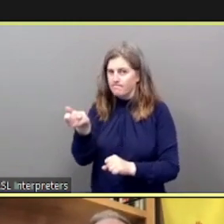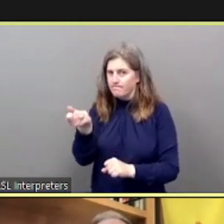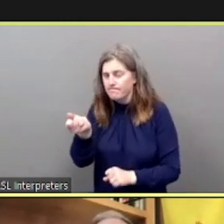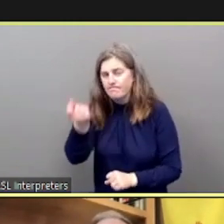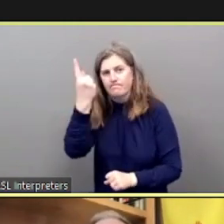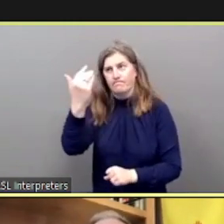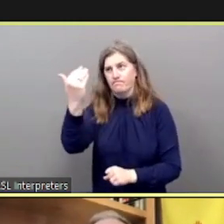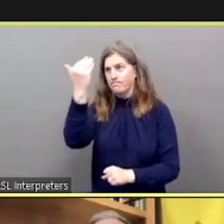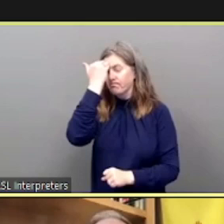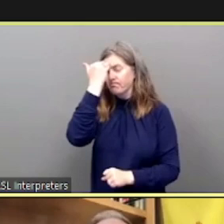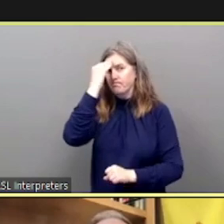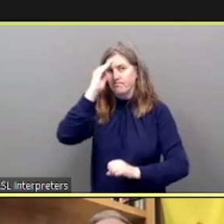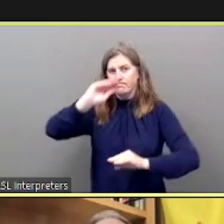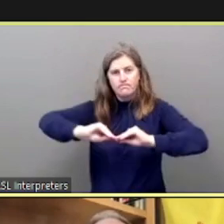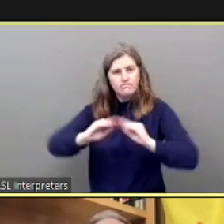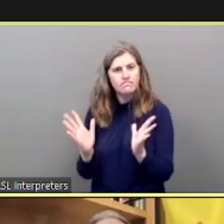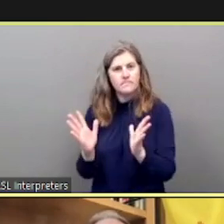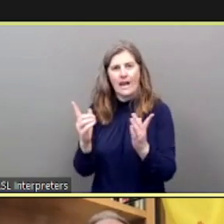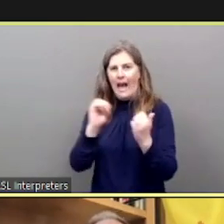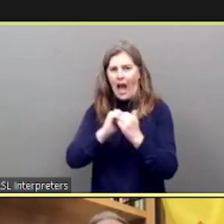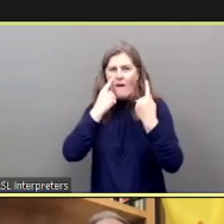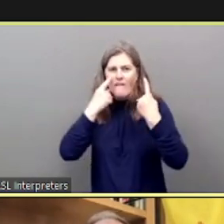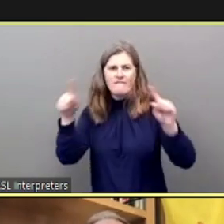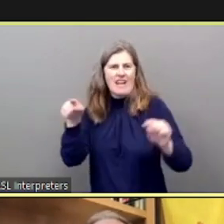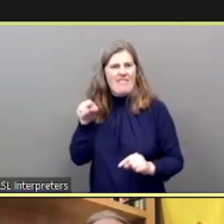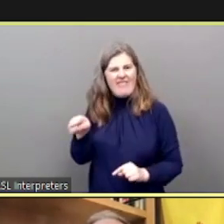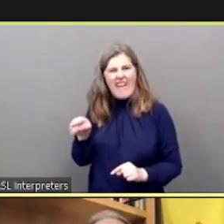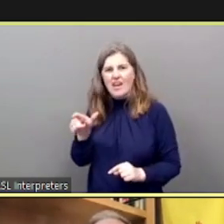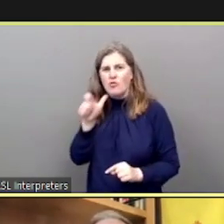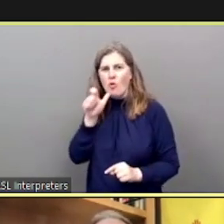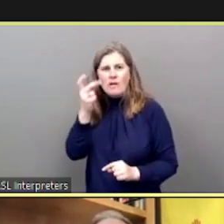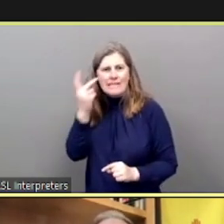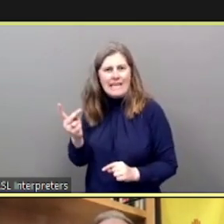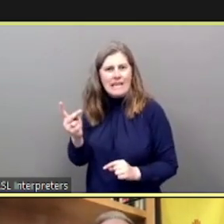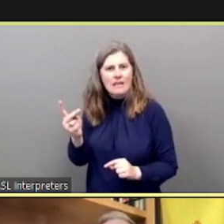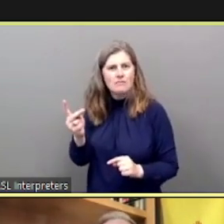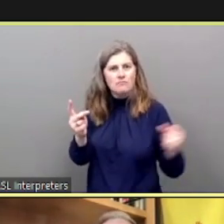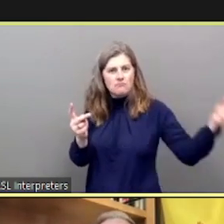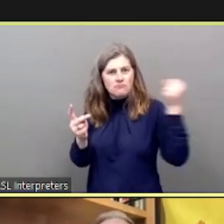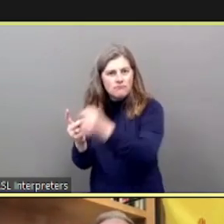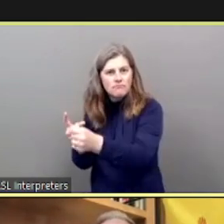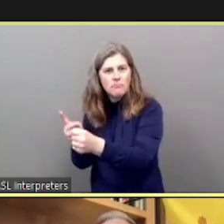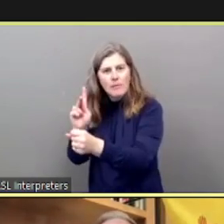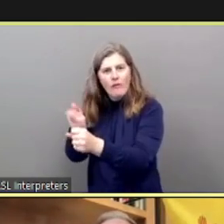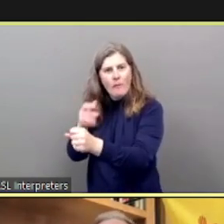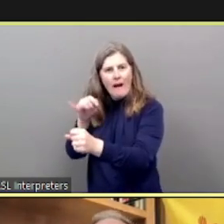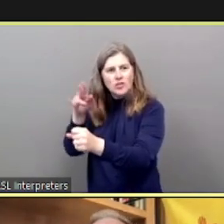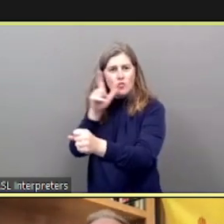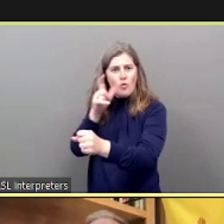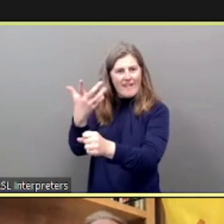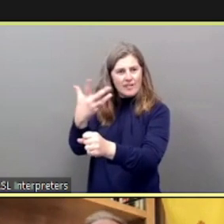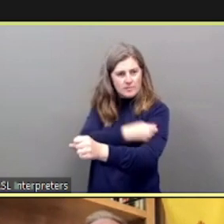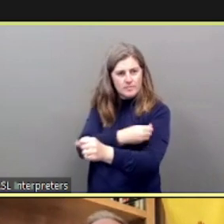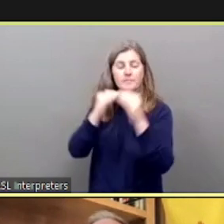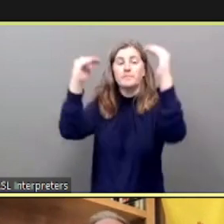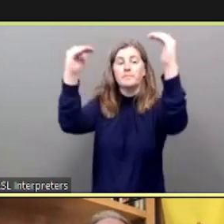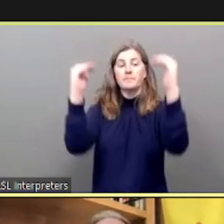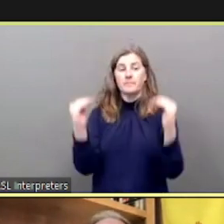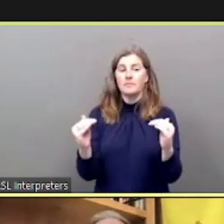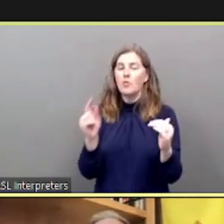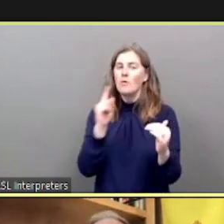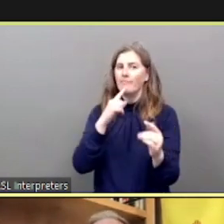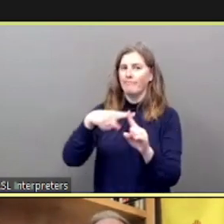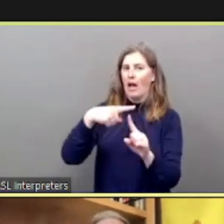effectiveness of the shot because they're just not seeing hardly anybody in their ICUs. And then a very charming story,